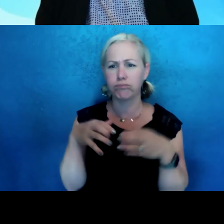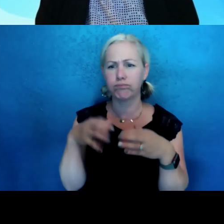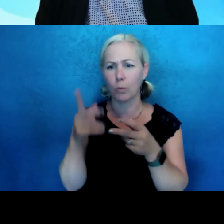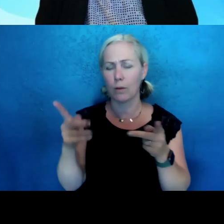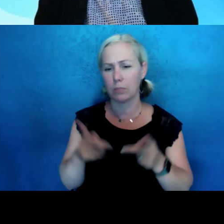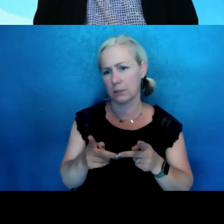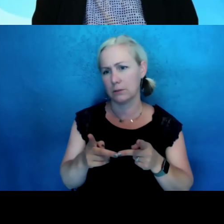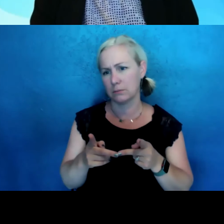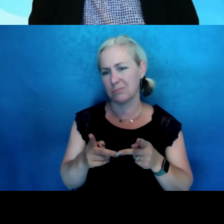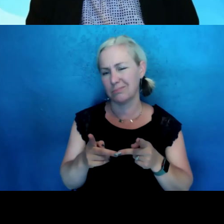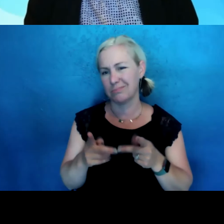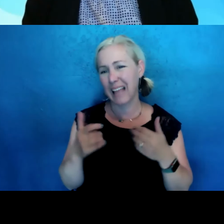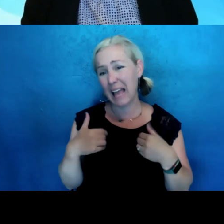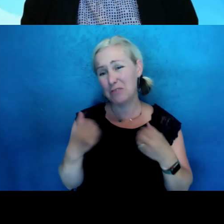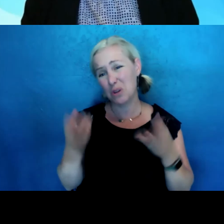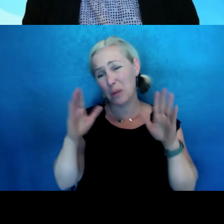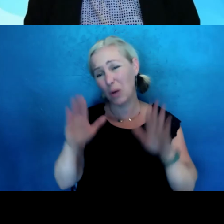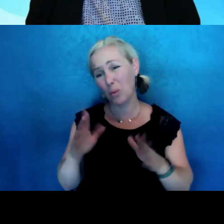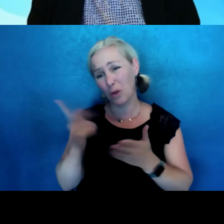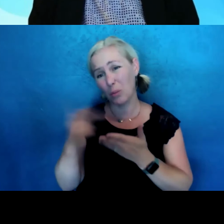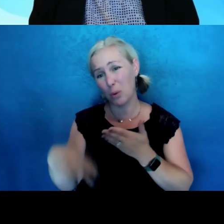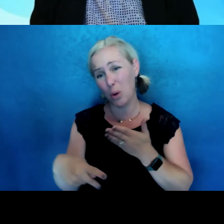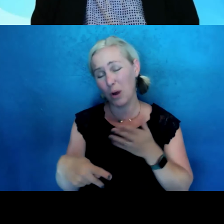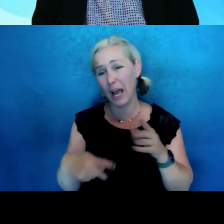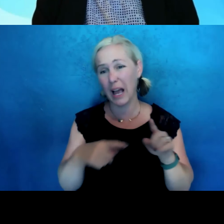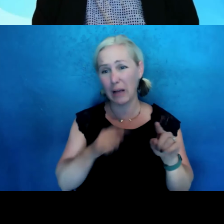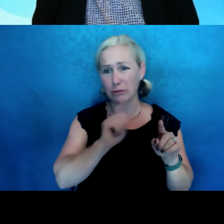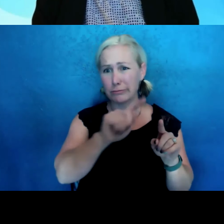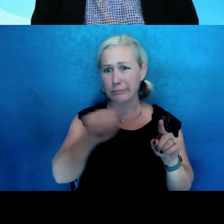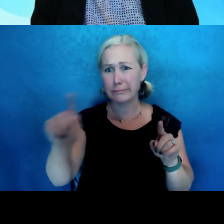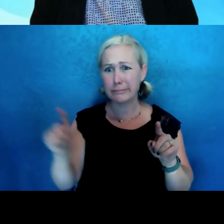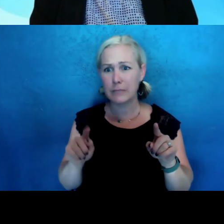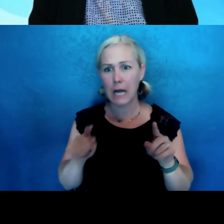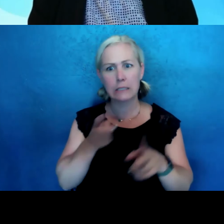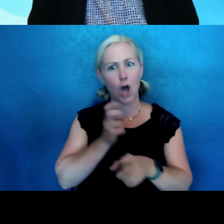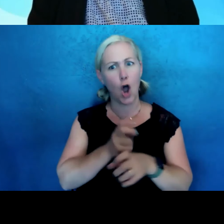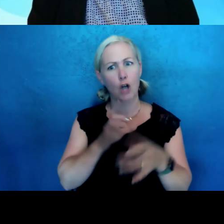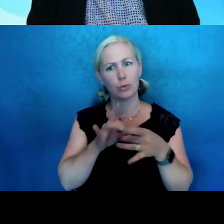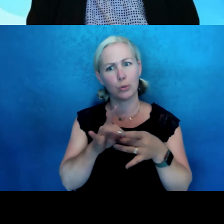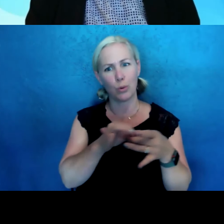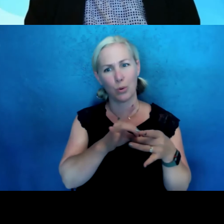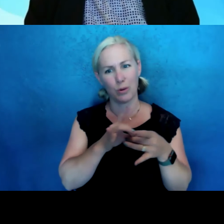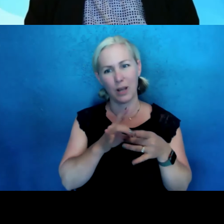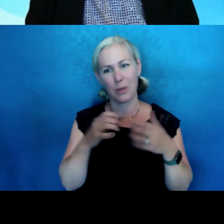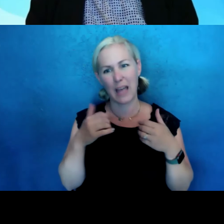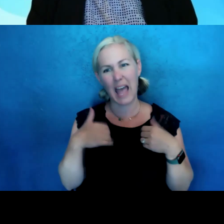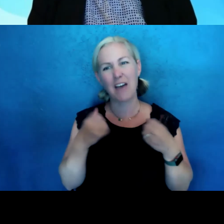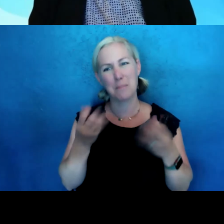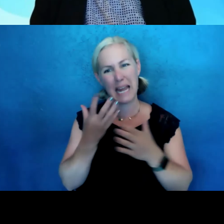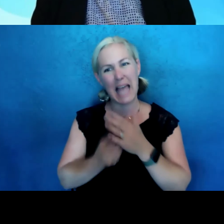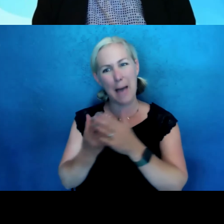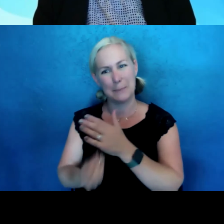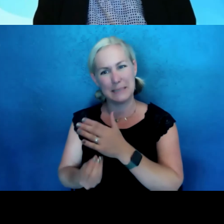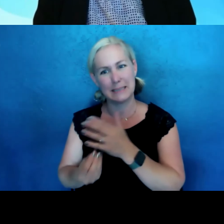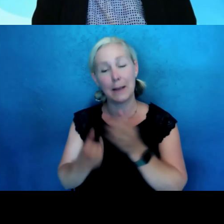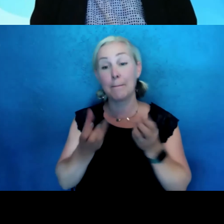It's because we have so many wonderful programs in so many places that it's hard to coordinate. And we frankly also have many gaps in many places. Many